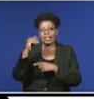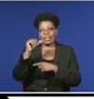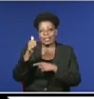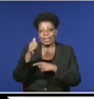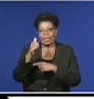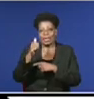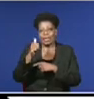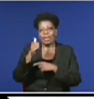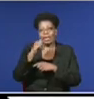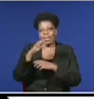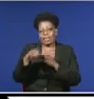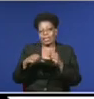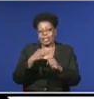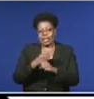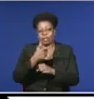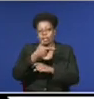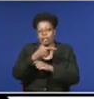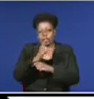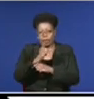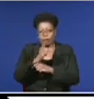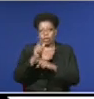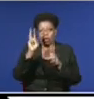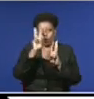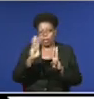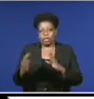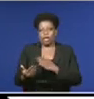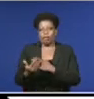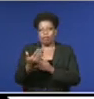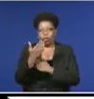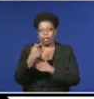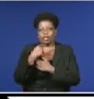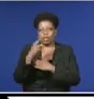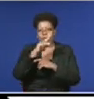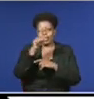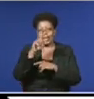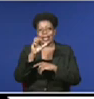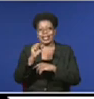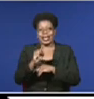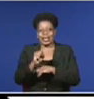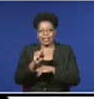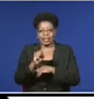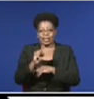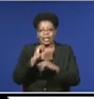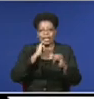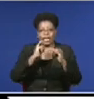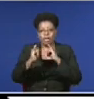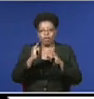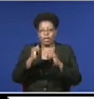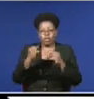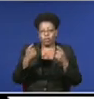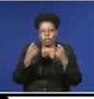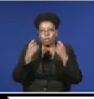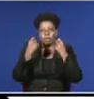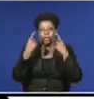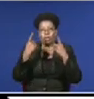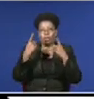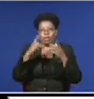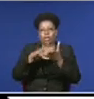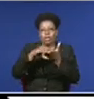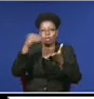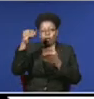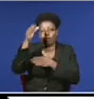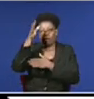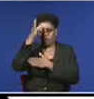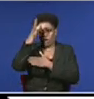down Wednesday morning. His daughter, Rhea Roker Williams, telling ZNS News in a telephone interview that she was shocked to learn about her